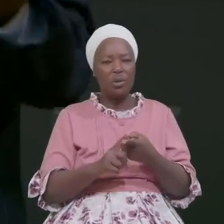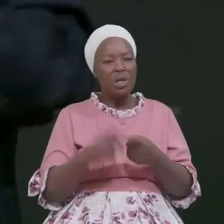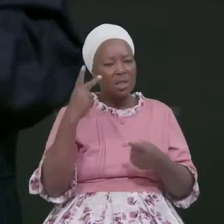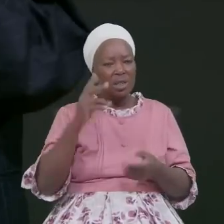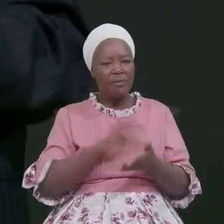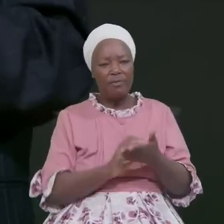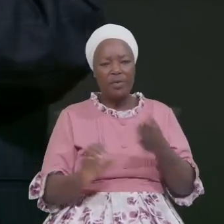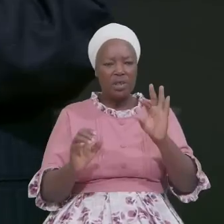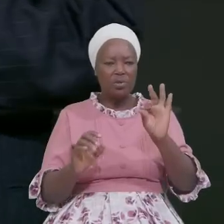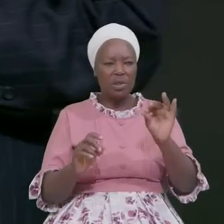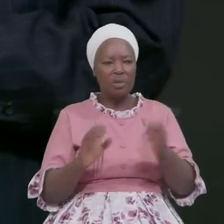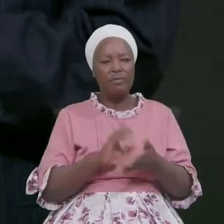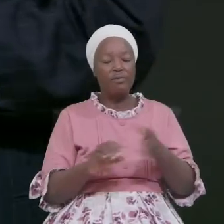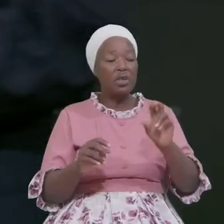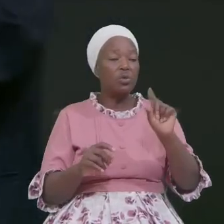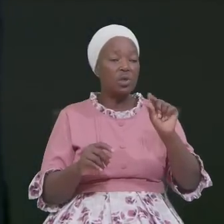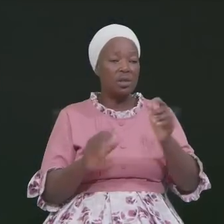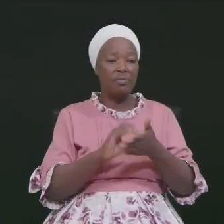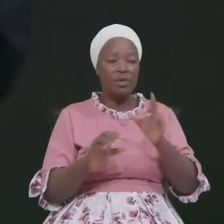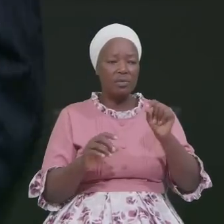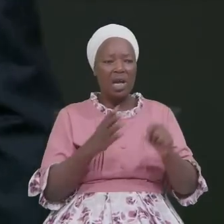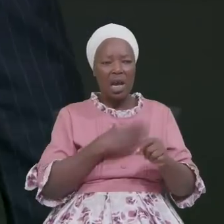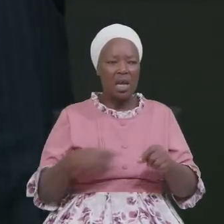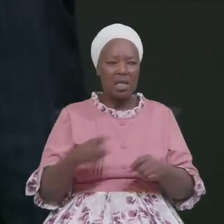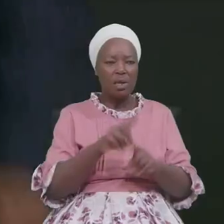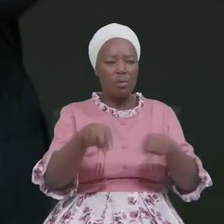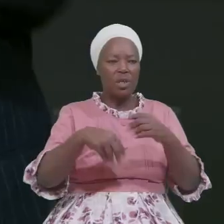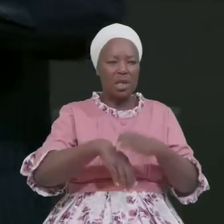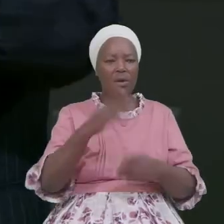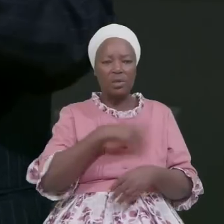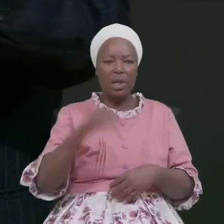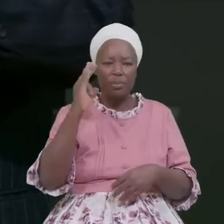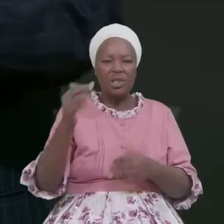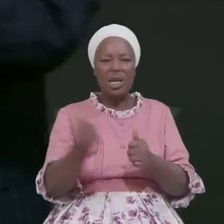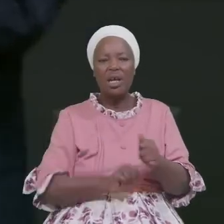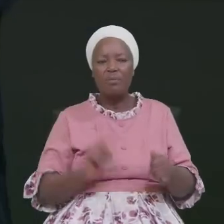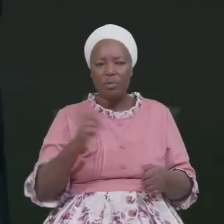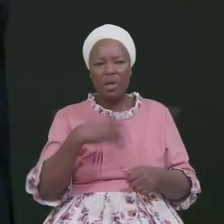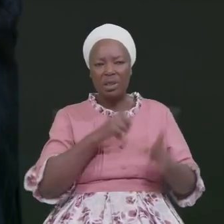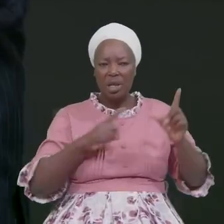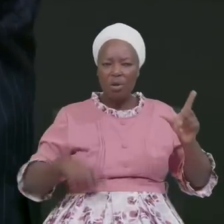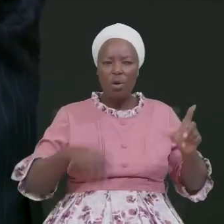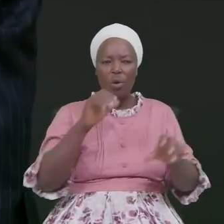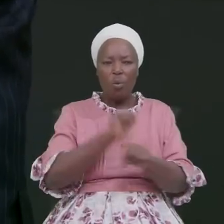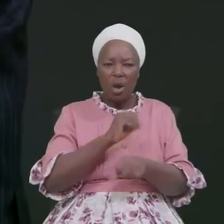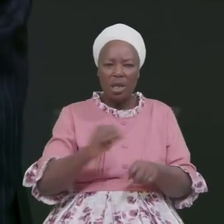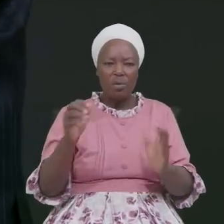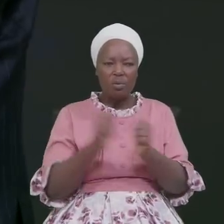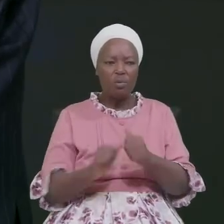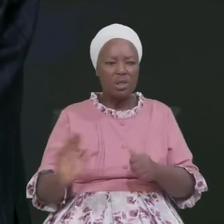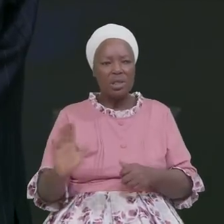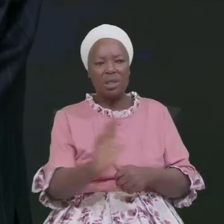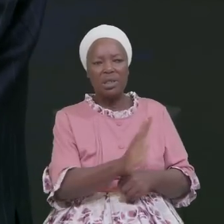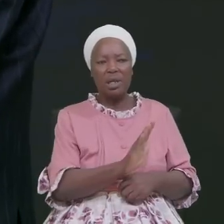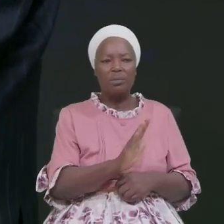20 it says, and they went forth and preached everywhere, the Lord walking with